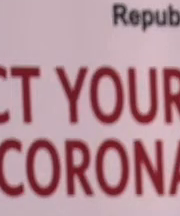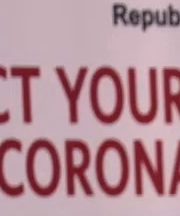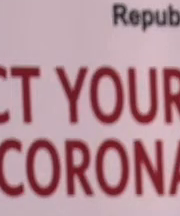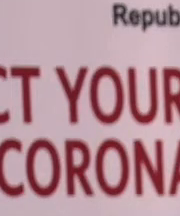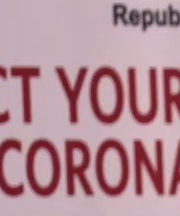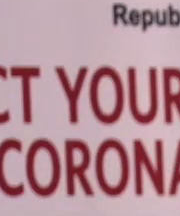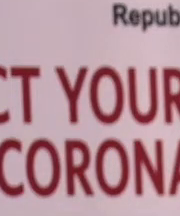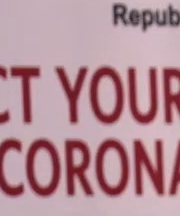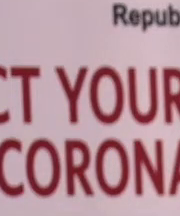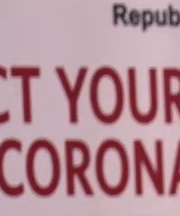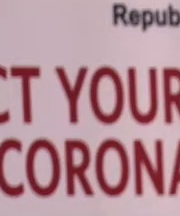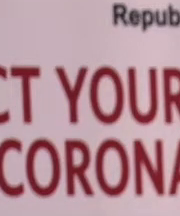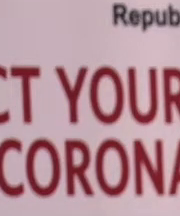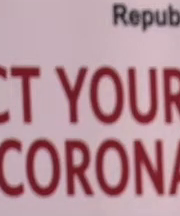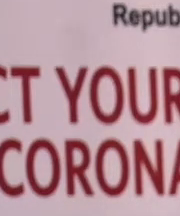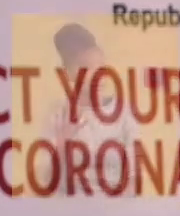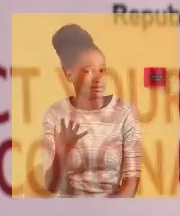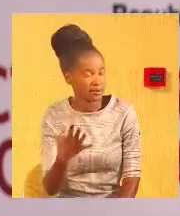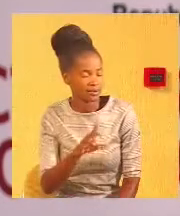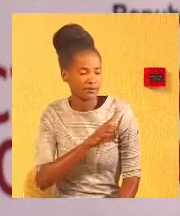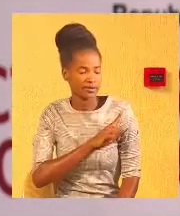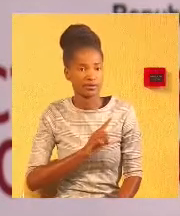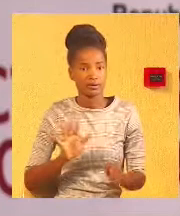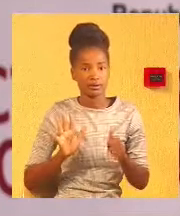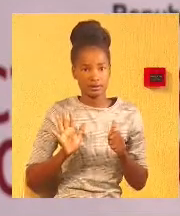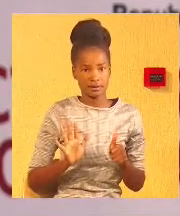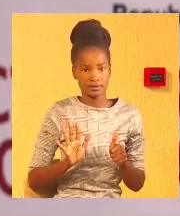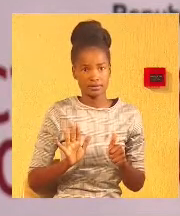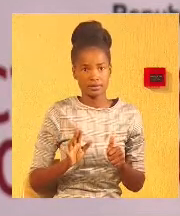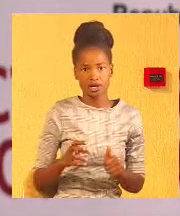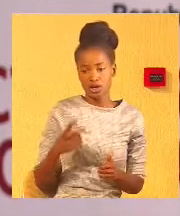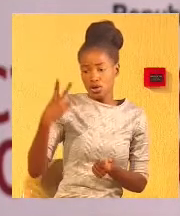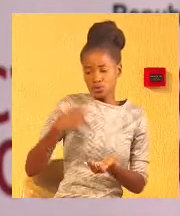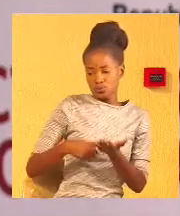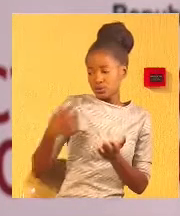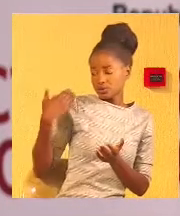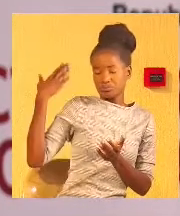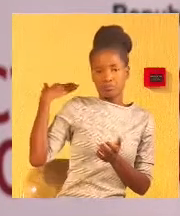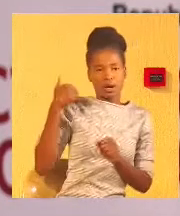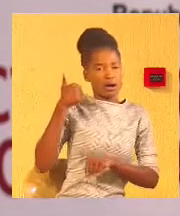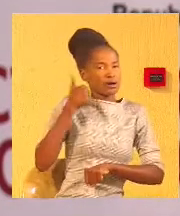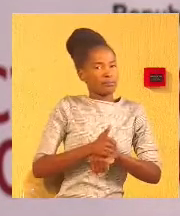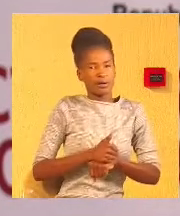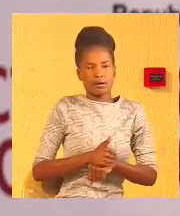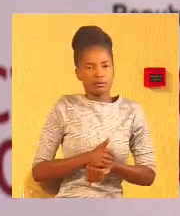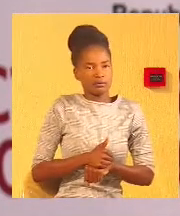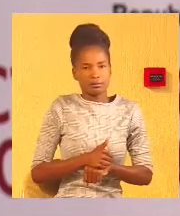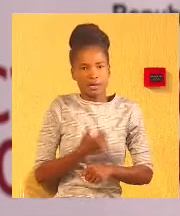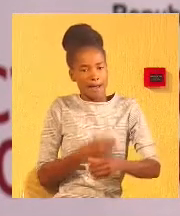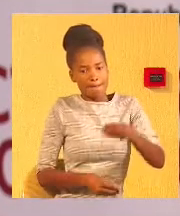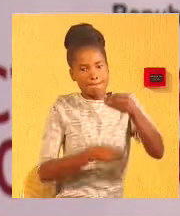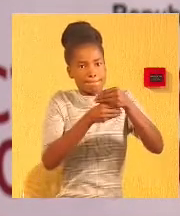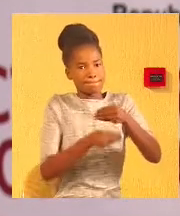16 COVID-19 cases, and for the past 2 weeks, we did not record any new